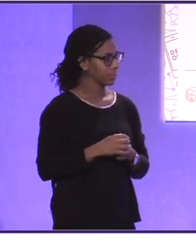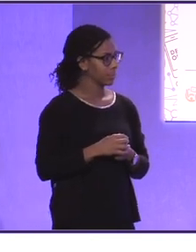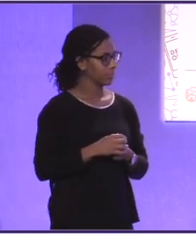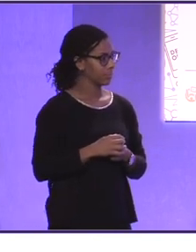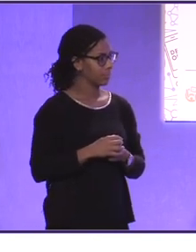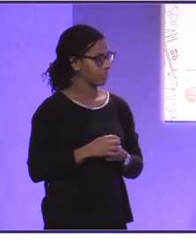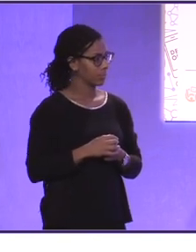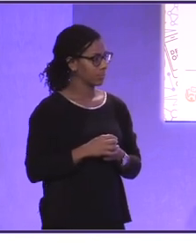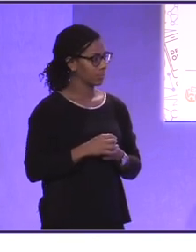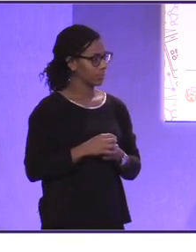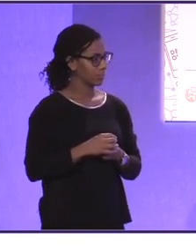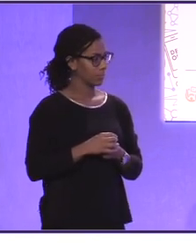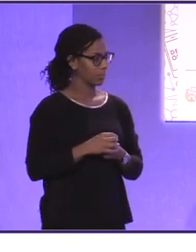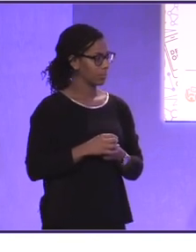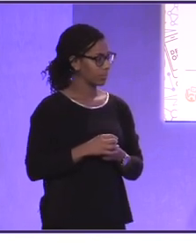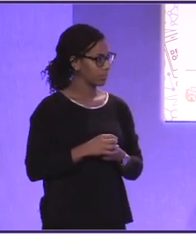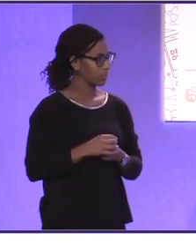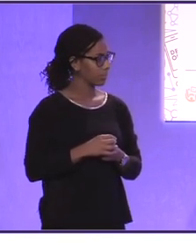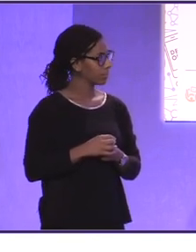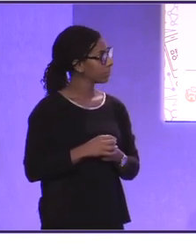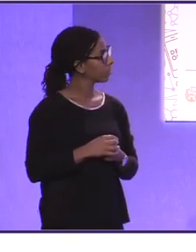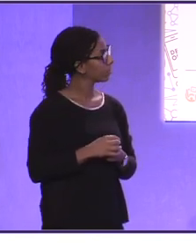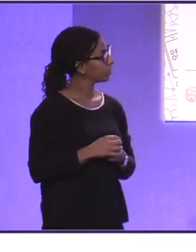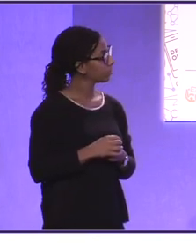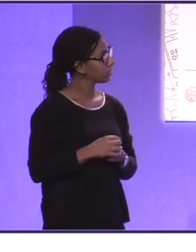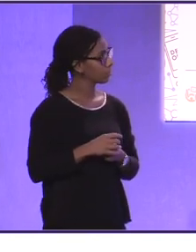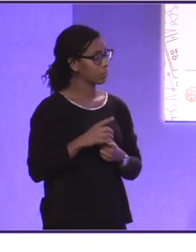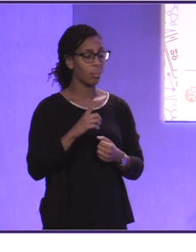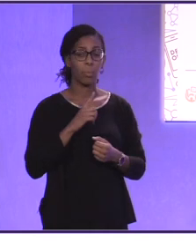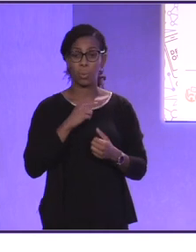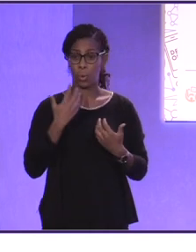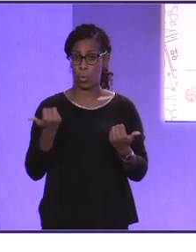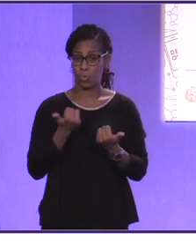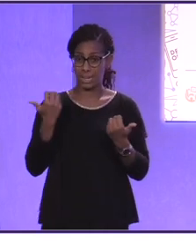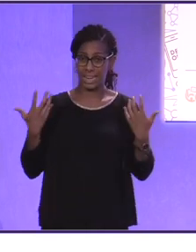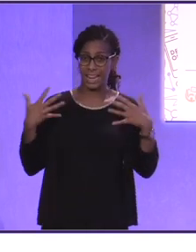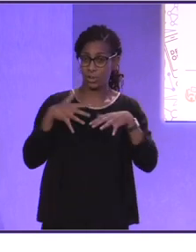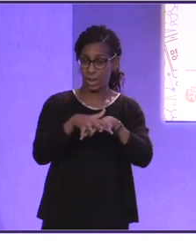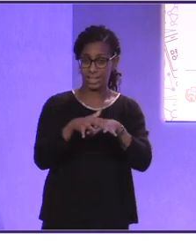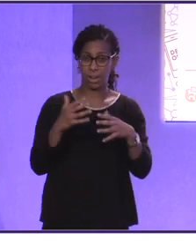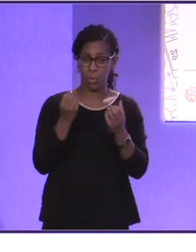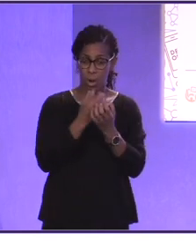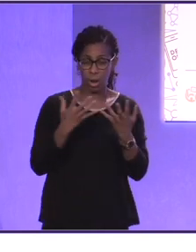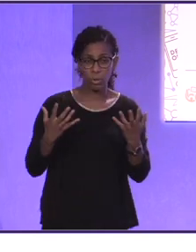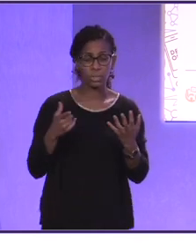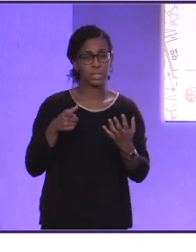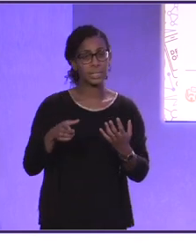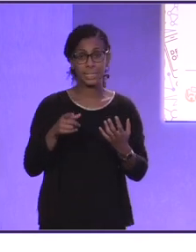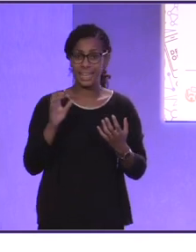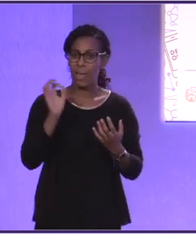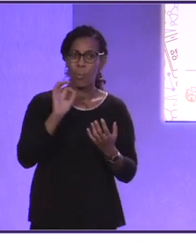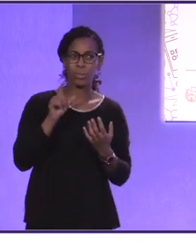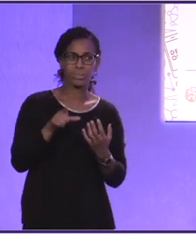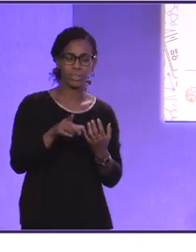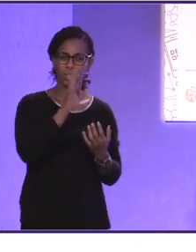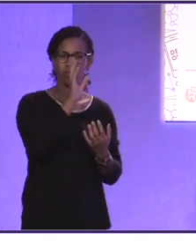because we were heavy on AWS, we had integrated a lot with AWS. It wasn't quite straightforward